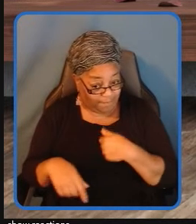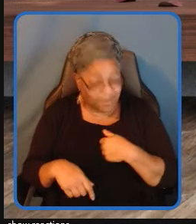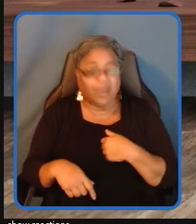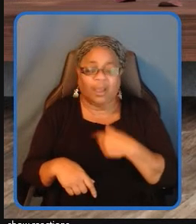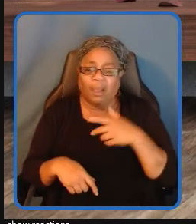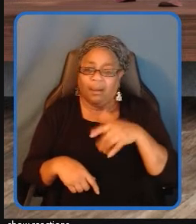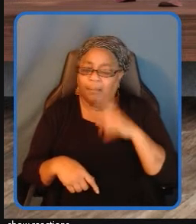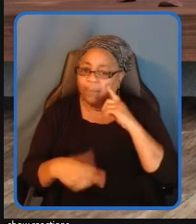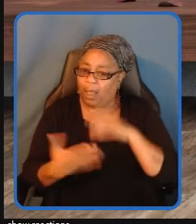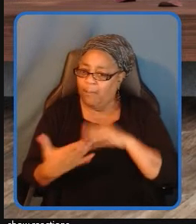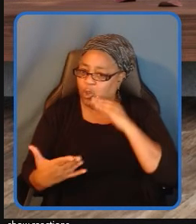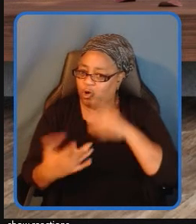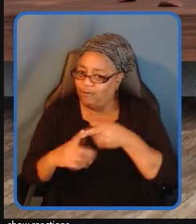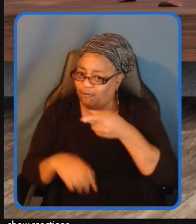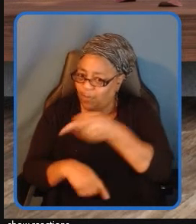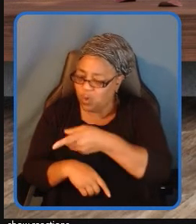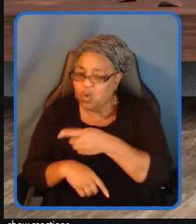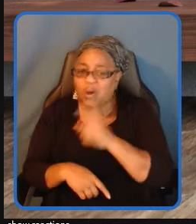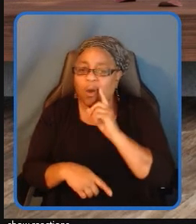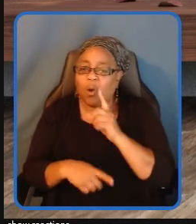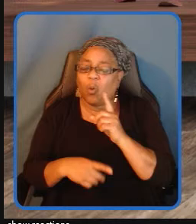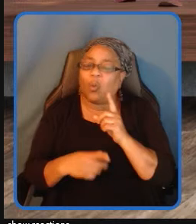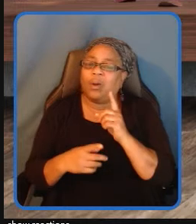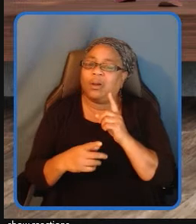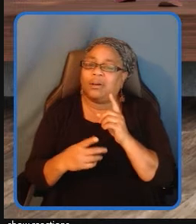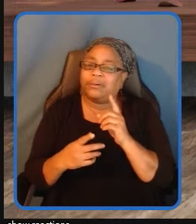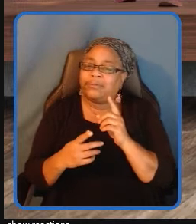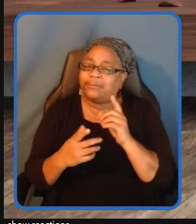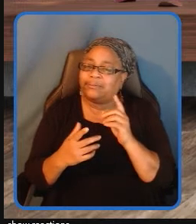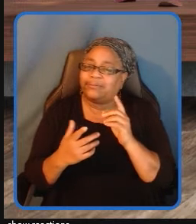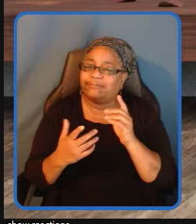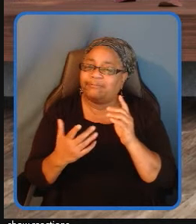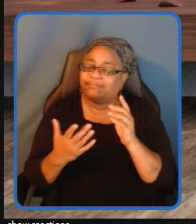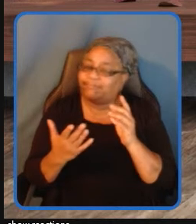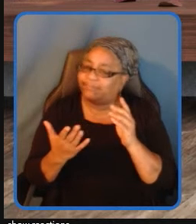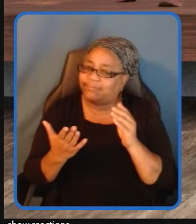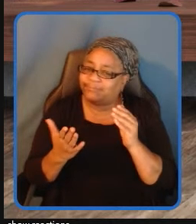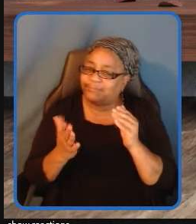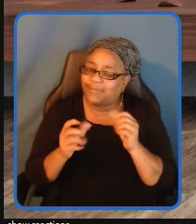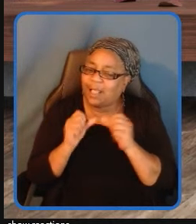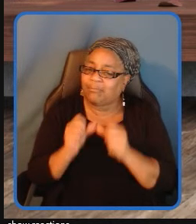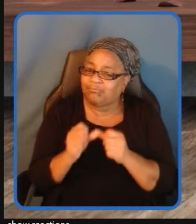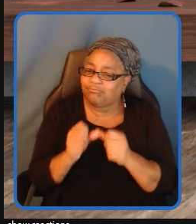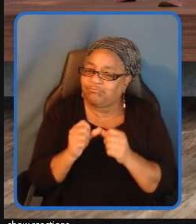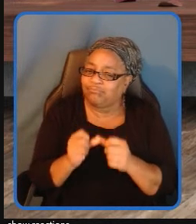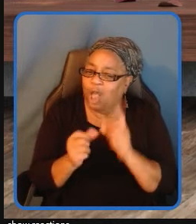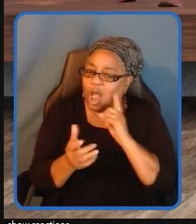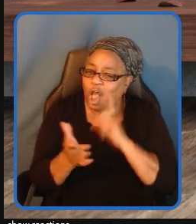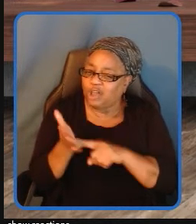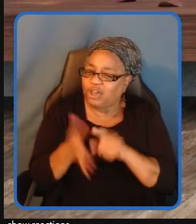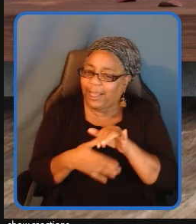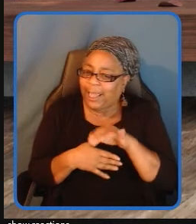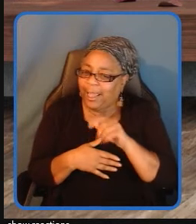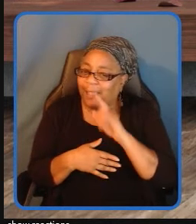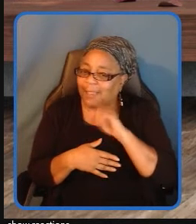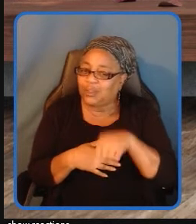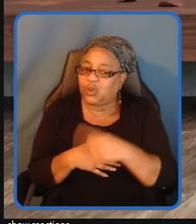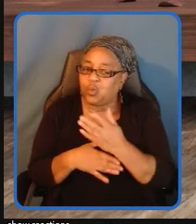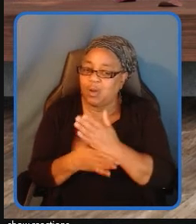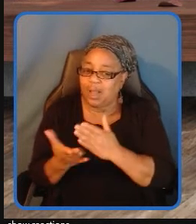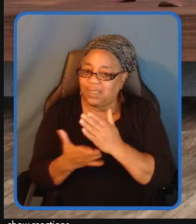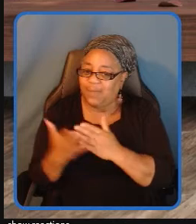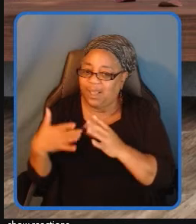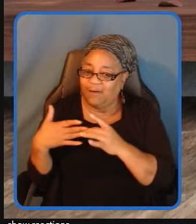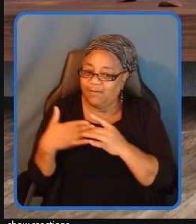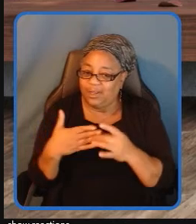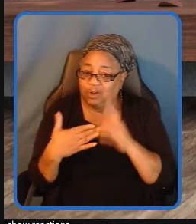And we're constantly we're constantly checking in with each other. I think that's another aspect of leadership. And one of the ways you signal is checking in, just